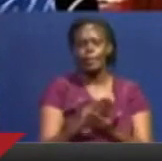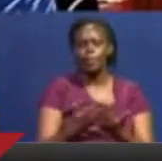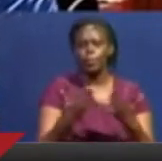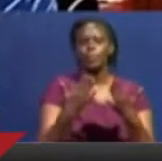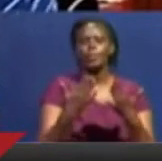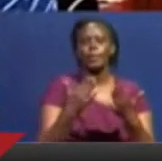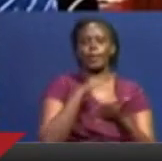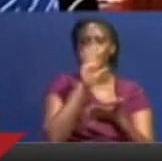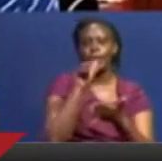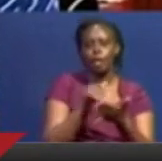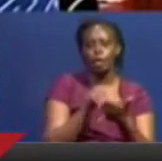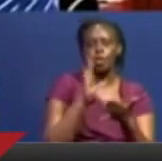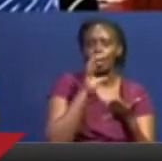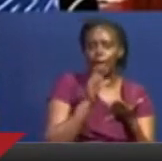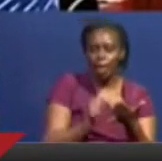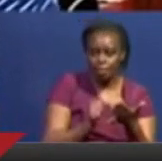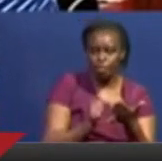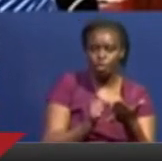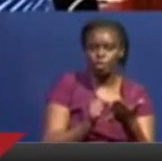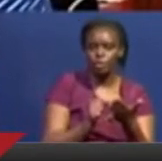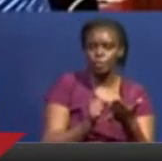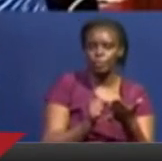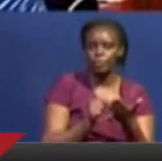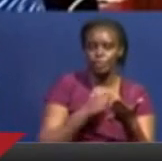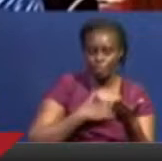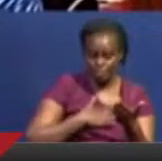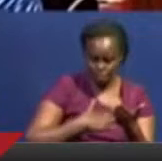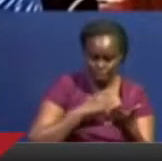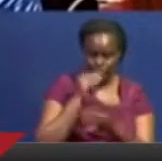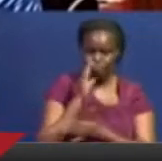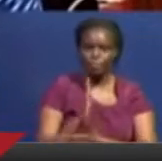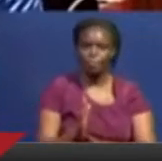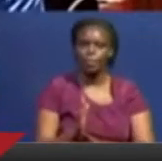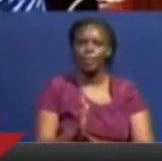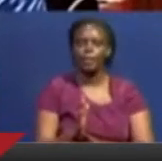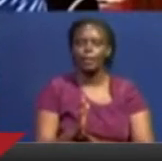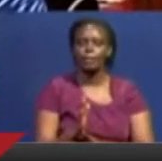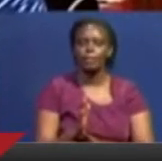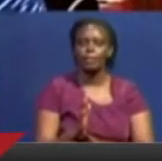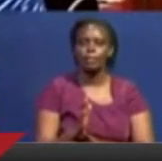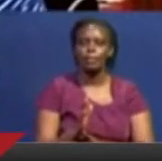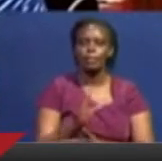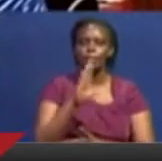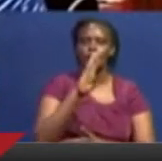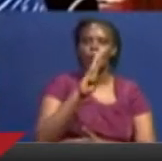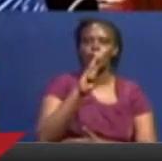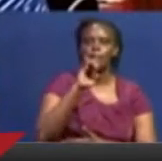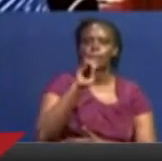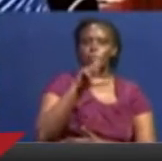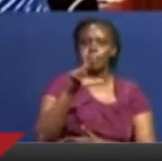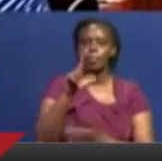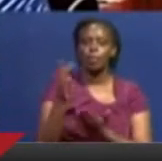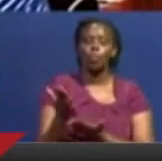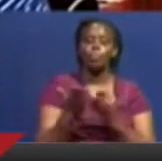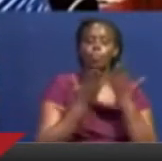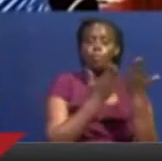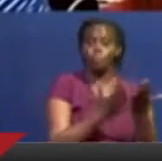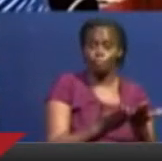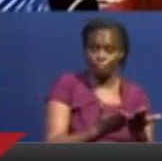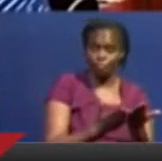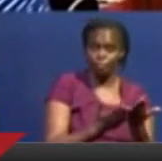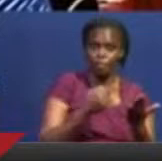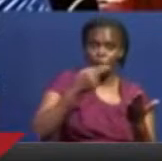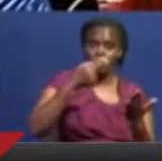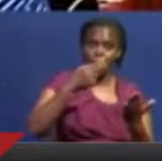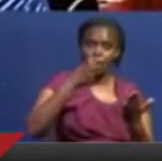grounds including age. Honorable Speaker, the bill expressly provides that the